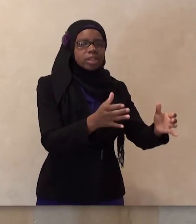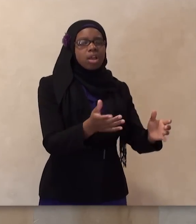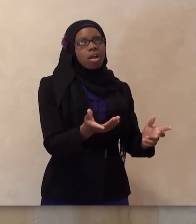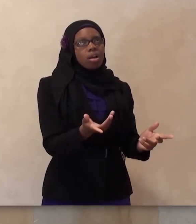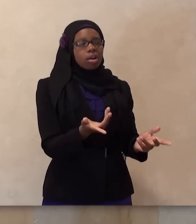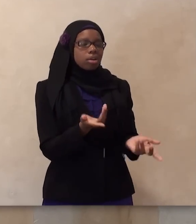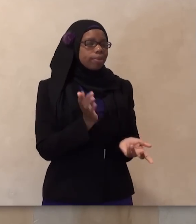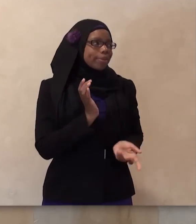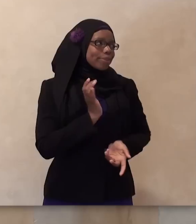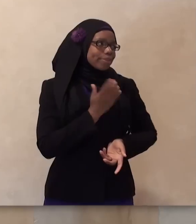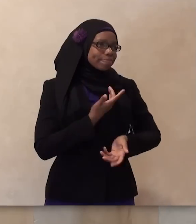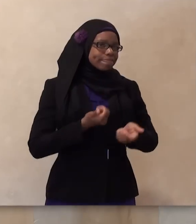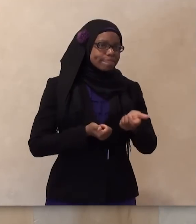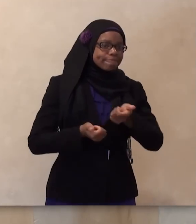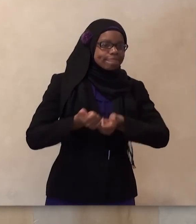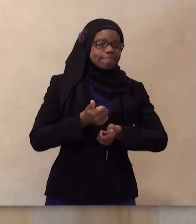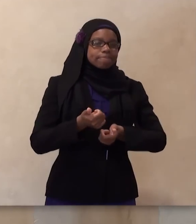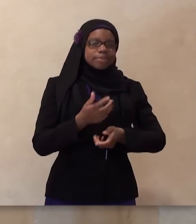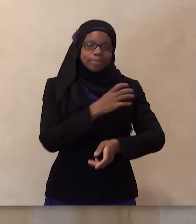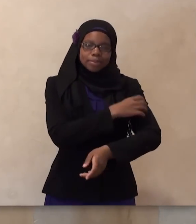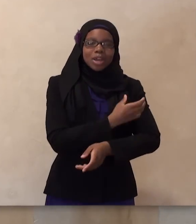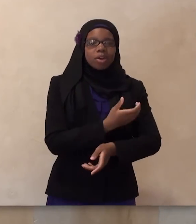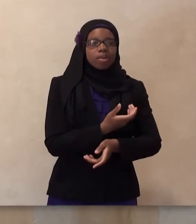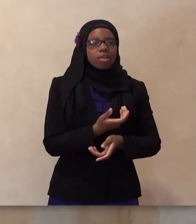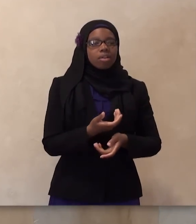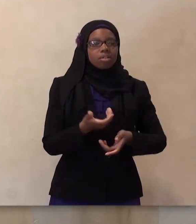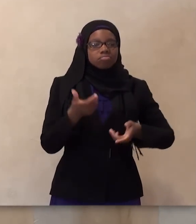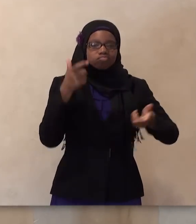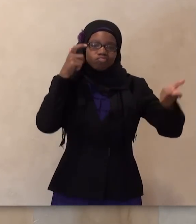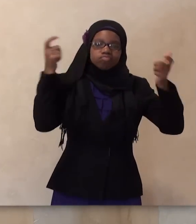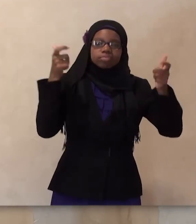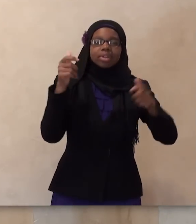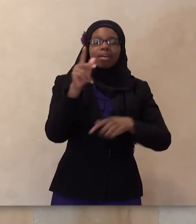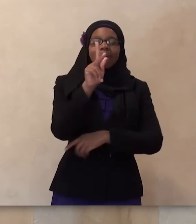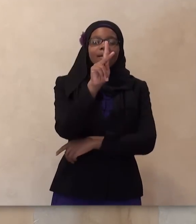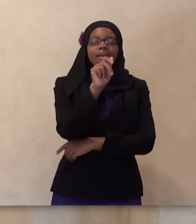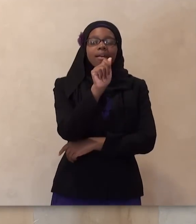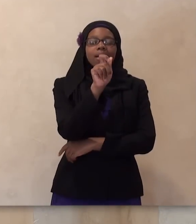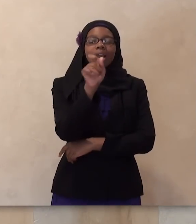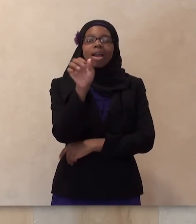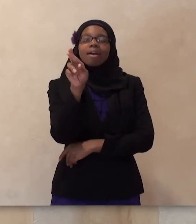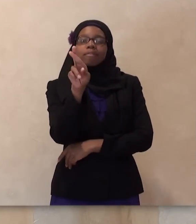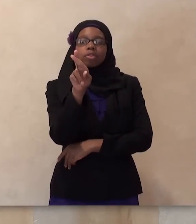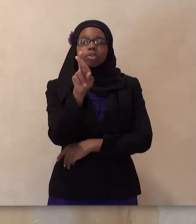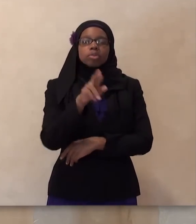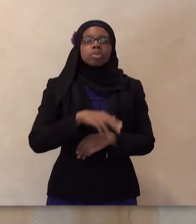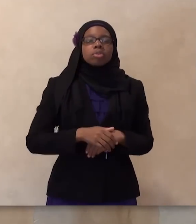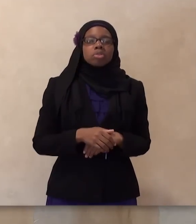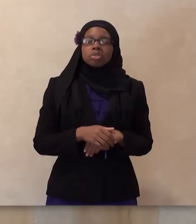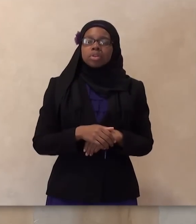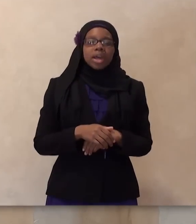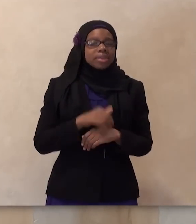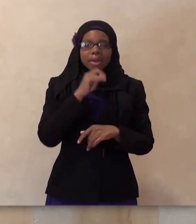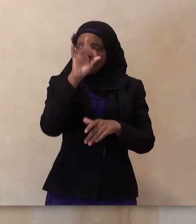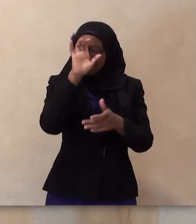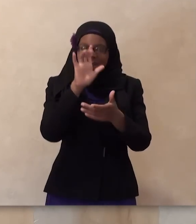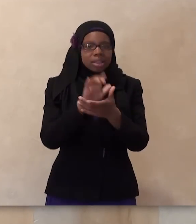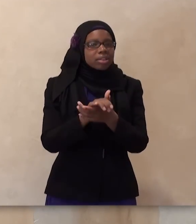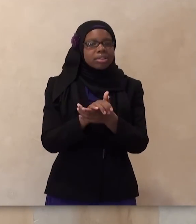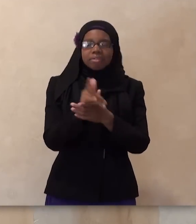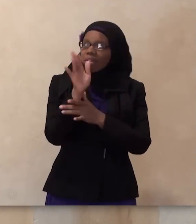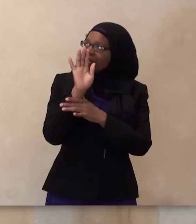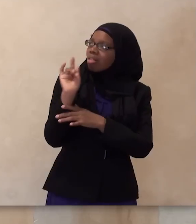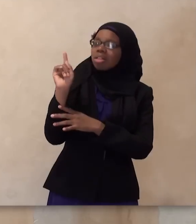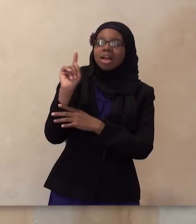some stars, this and that. They became kafir, that they did not recognize the mercy, the blessing from Allah subhanahu